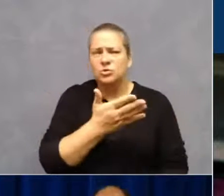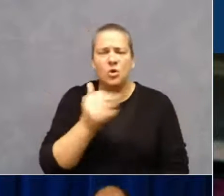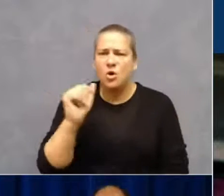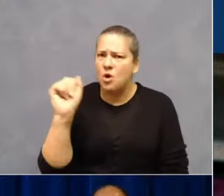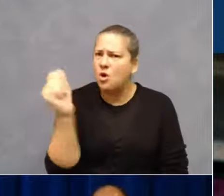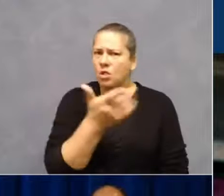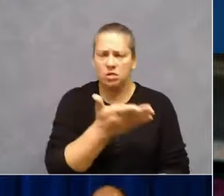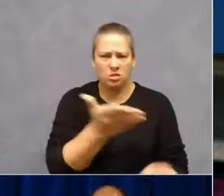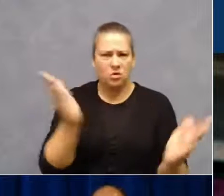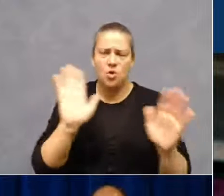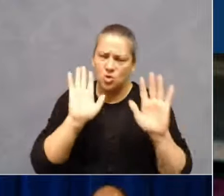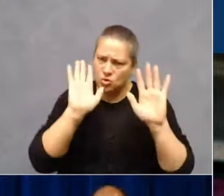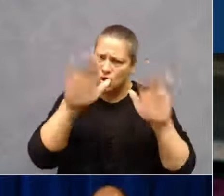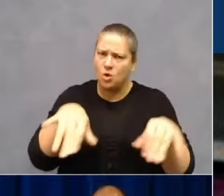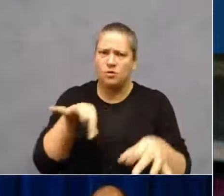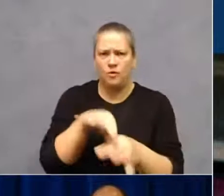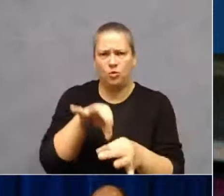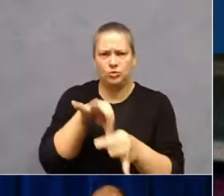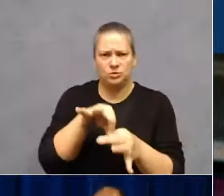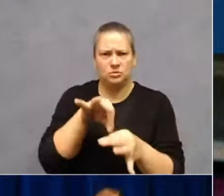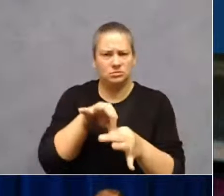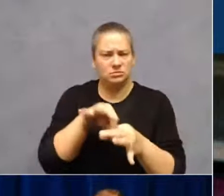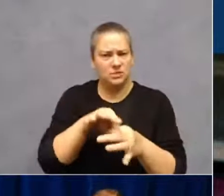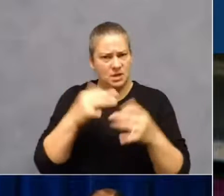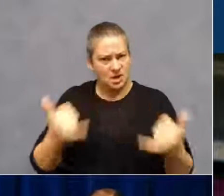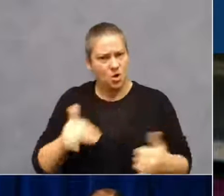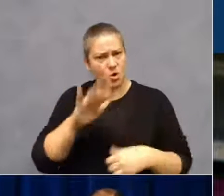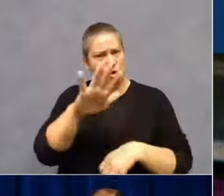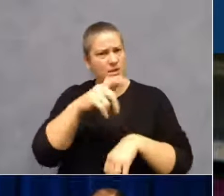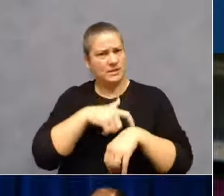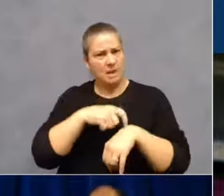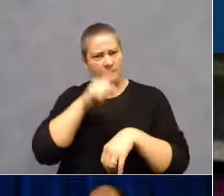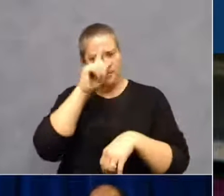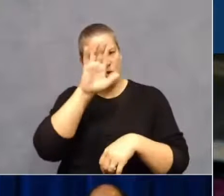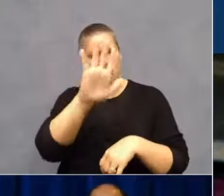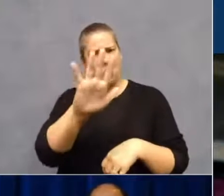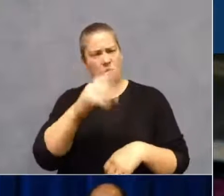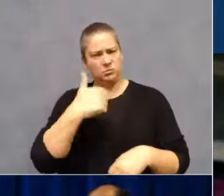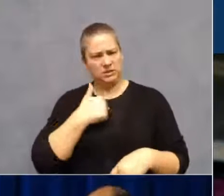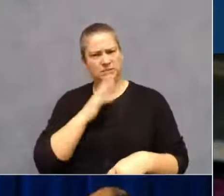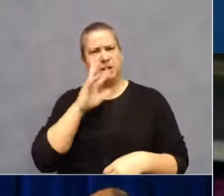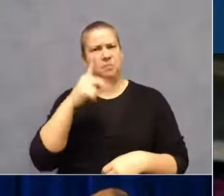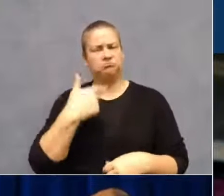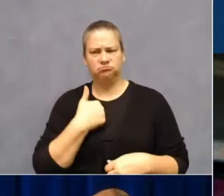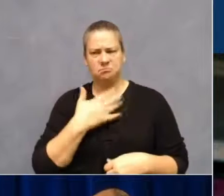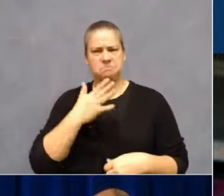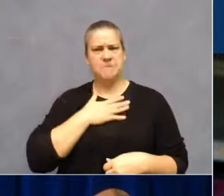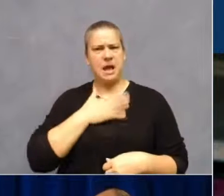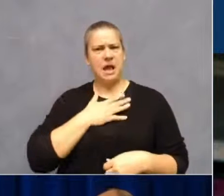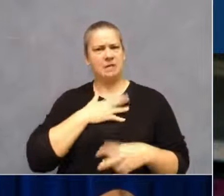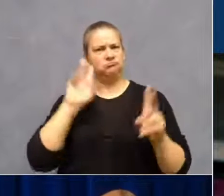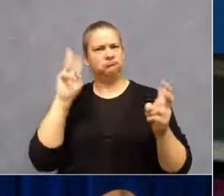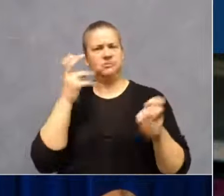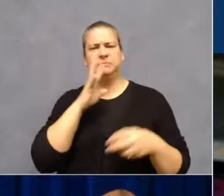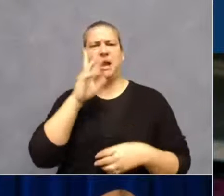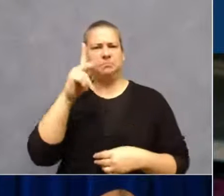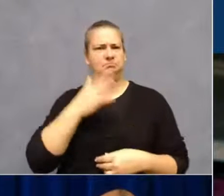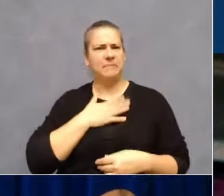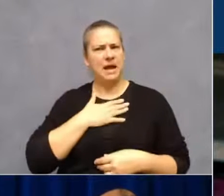get out and vote. It's your time to have your voice. It's your time to play your part. And when you go to